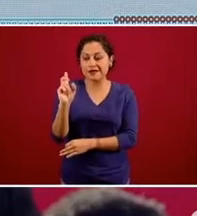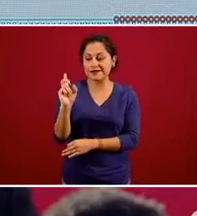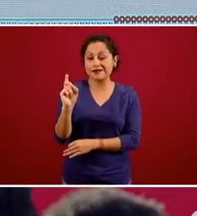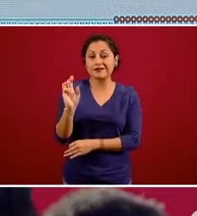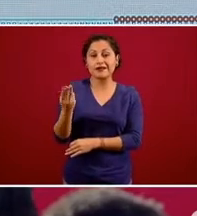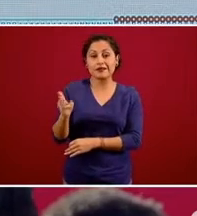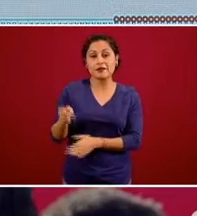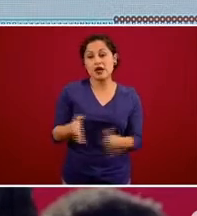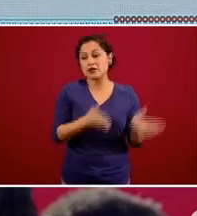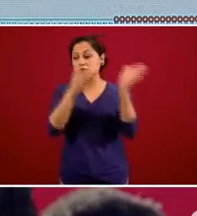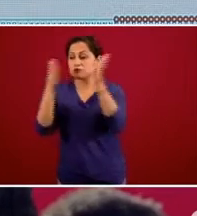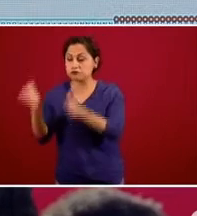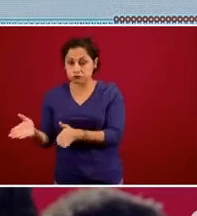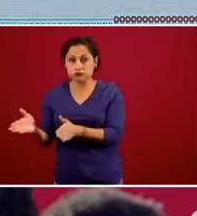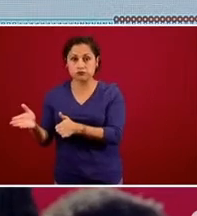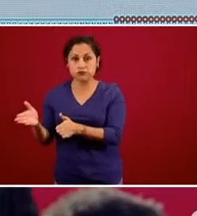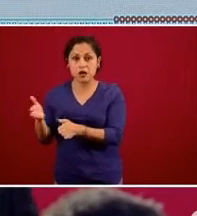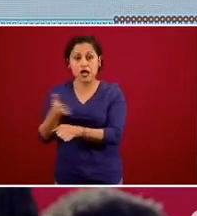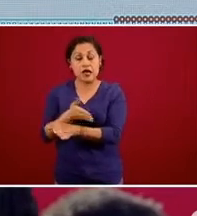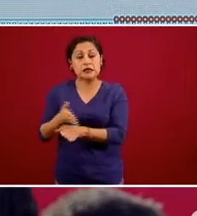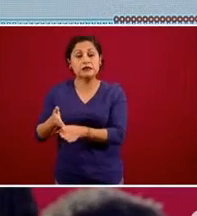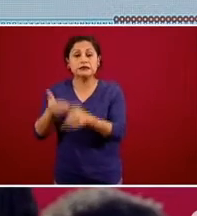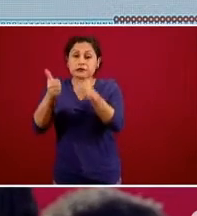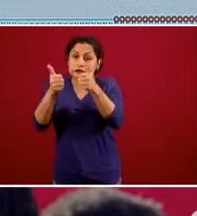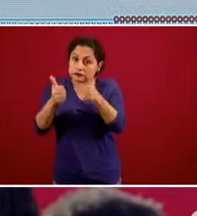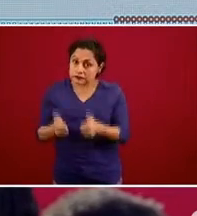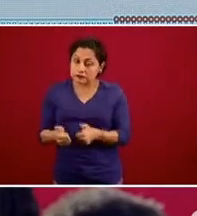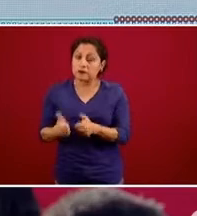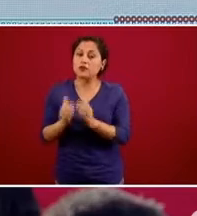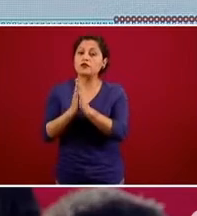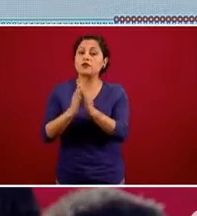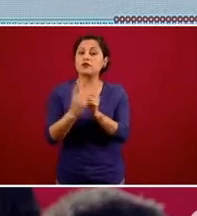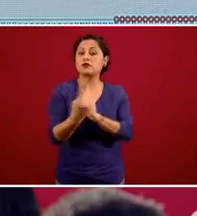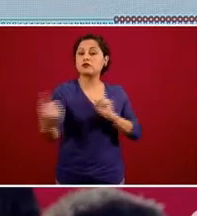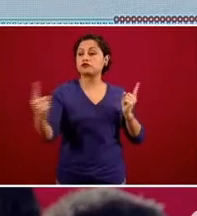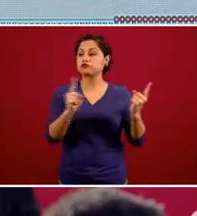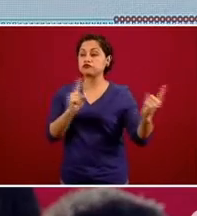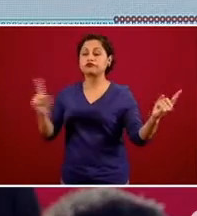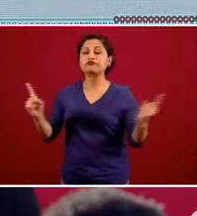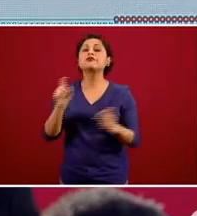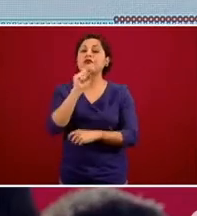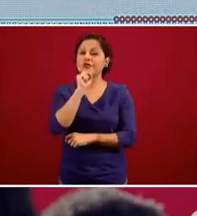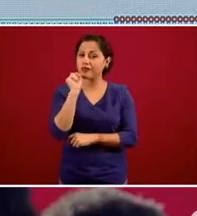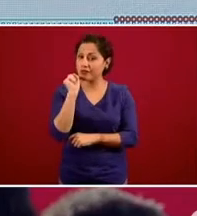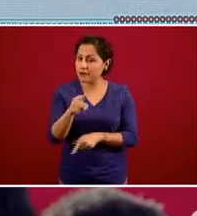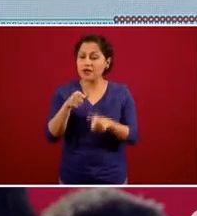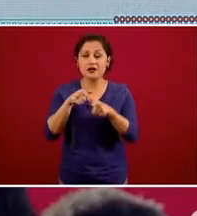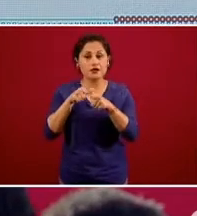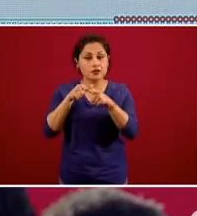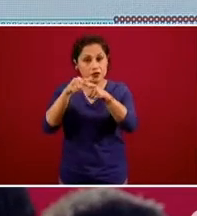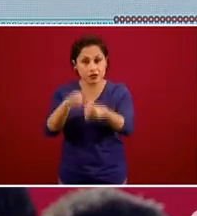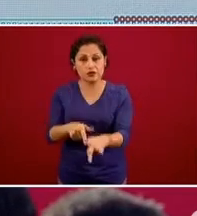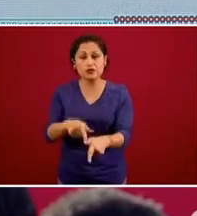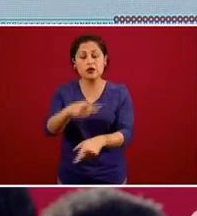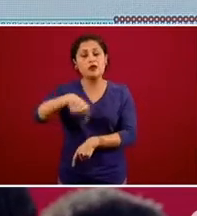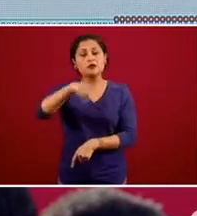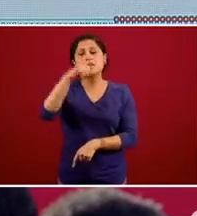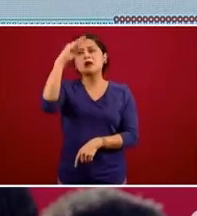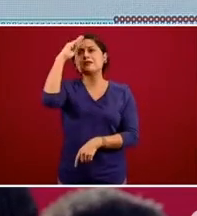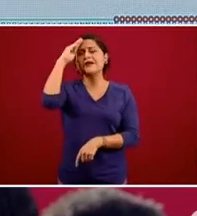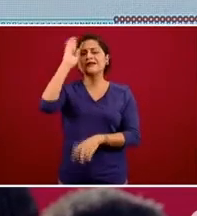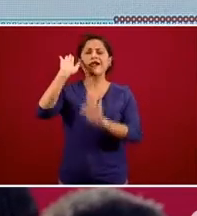why we decided that the massive mitigation measures and the safe distance journey will